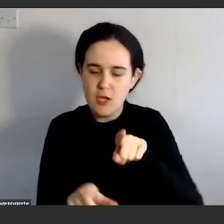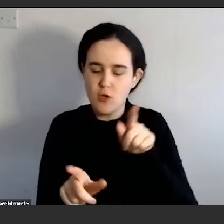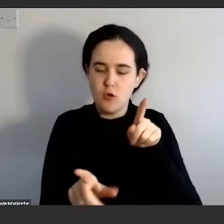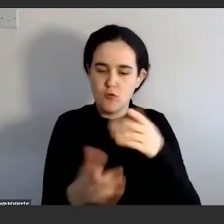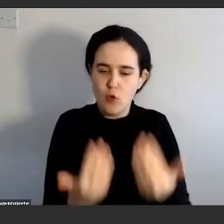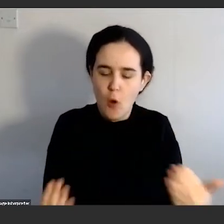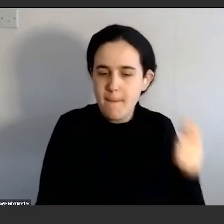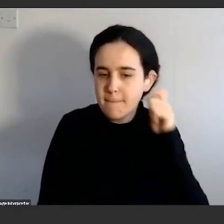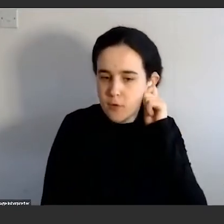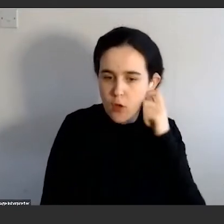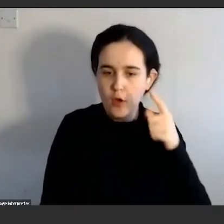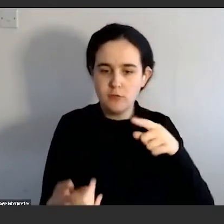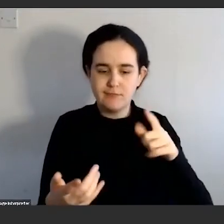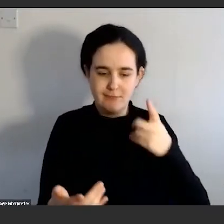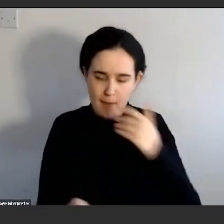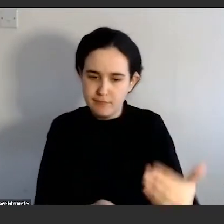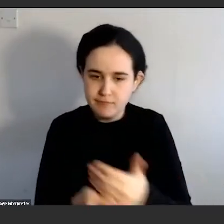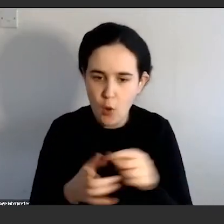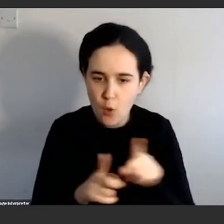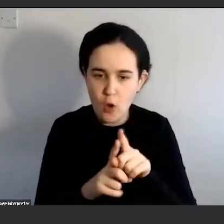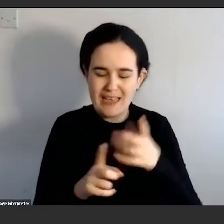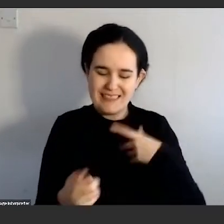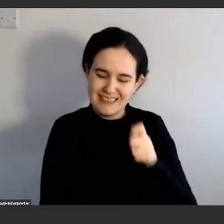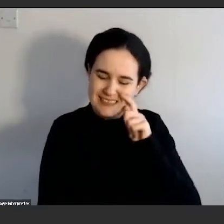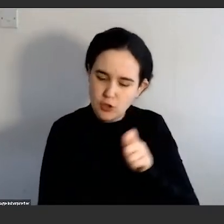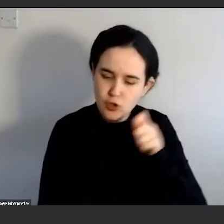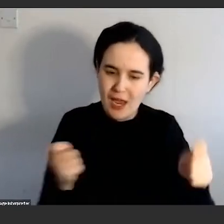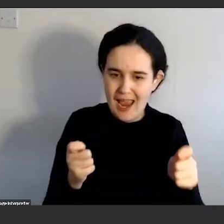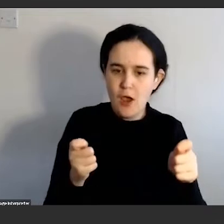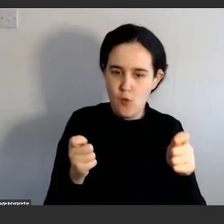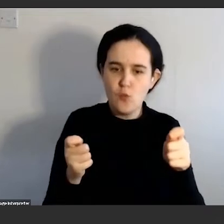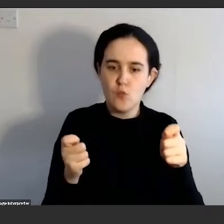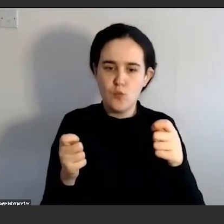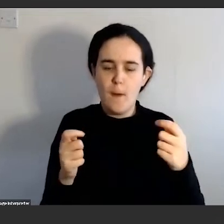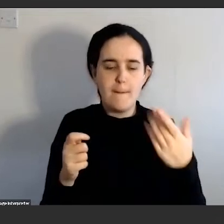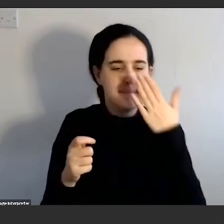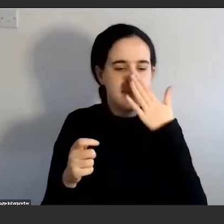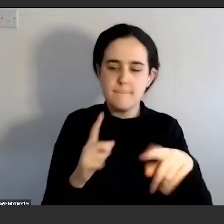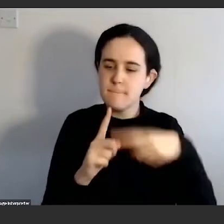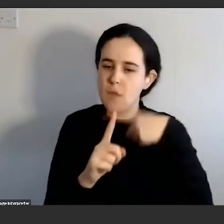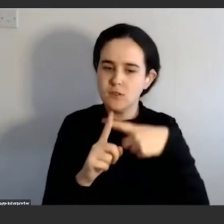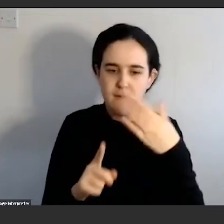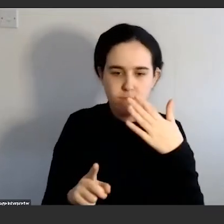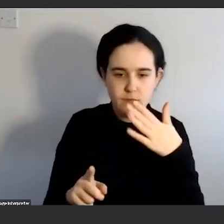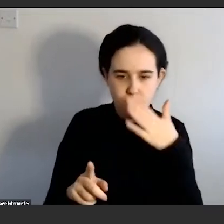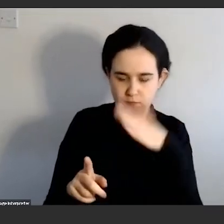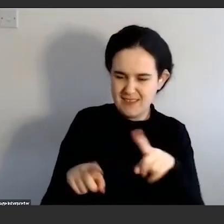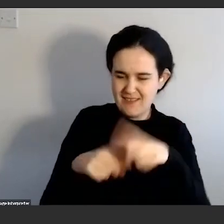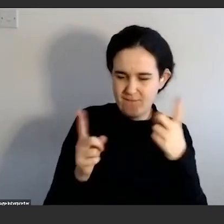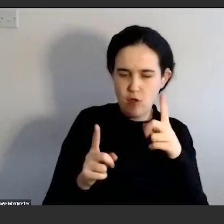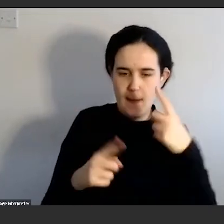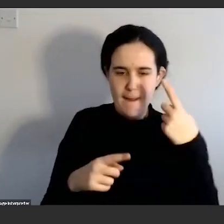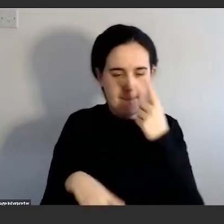of allyship, let me leave you with this East African proverb. Umoja ni